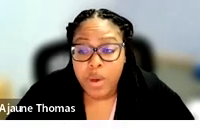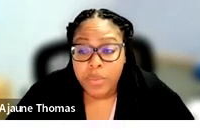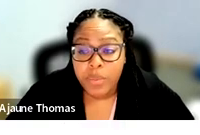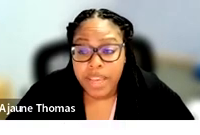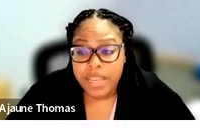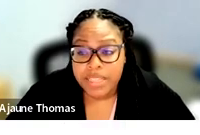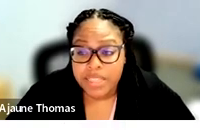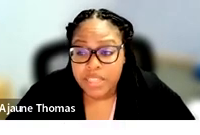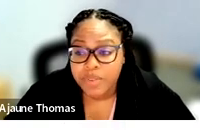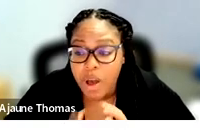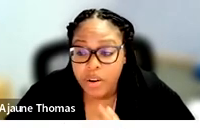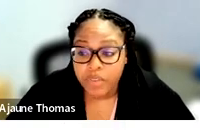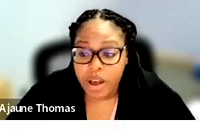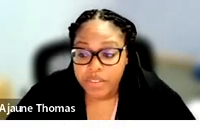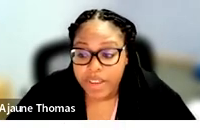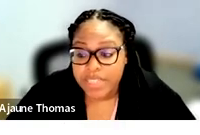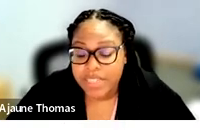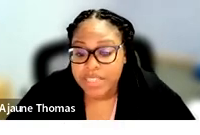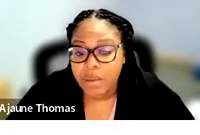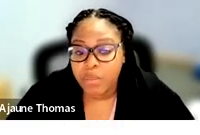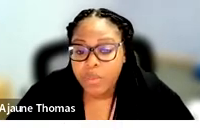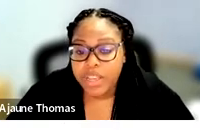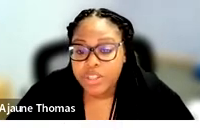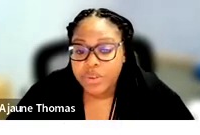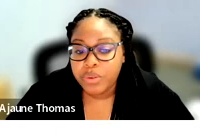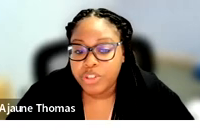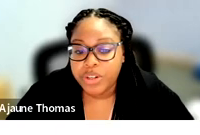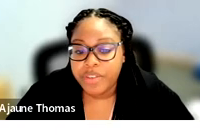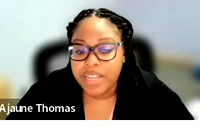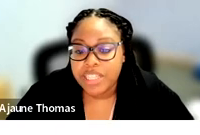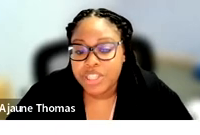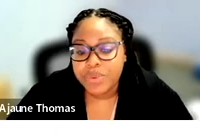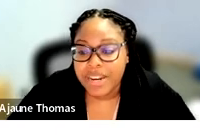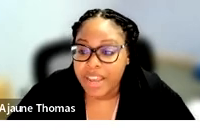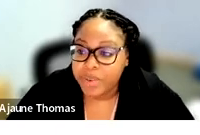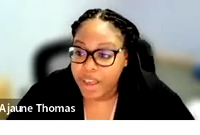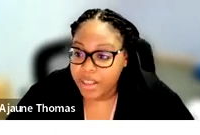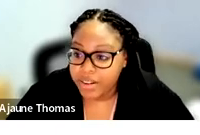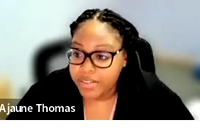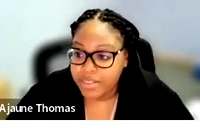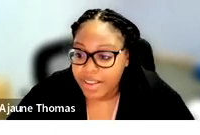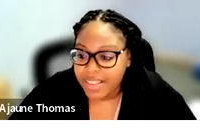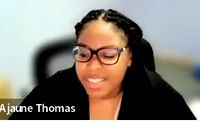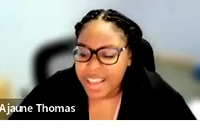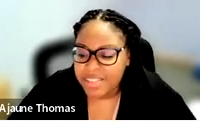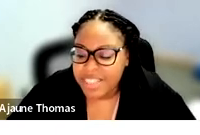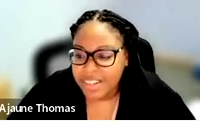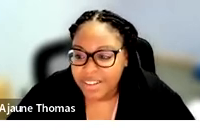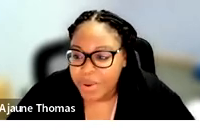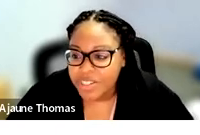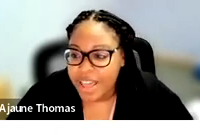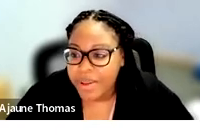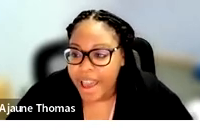So in what ways, since we've gone over all the devices, what ways do you use your devices to connect with others? This is kind of